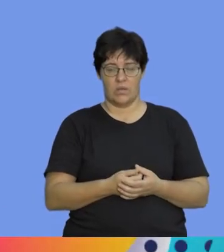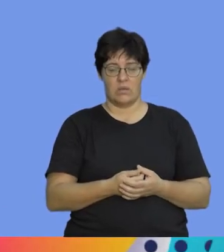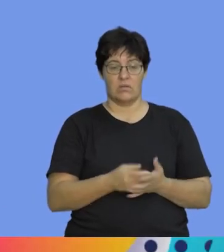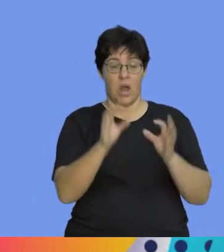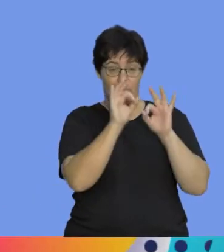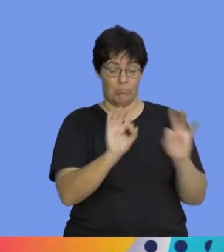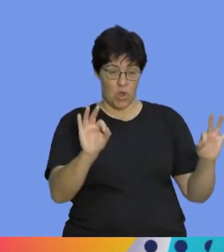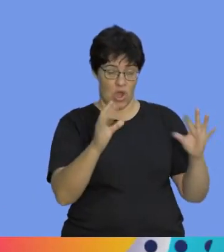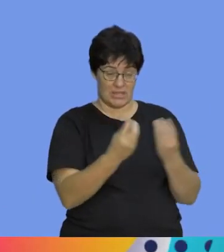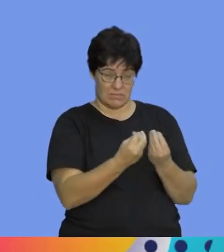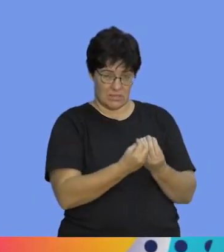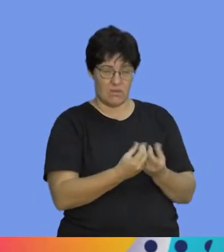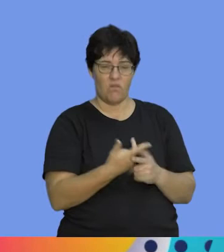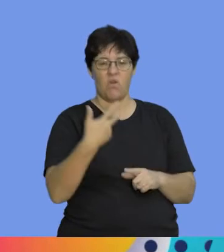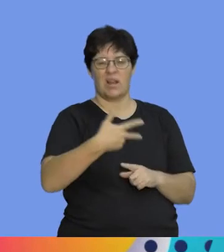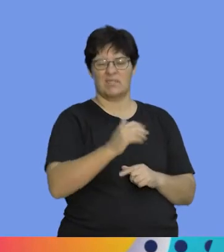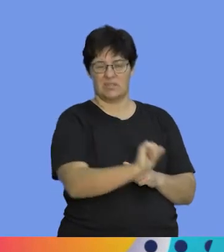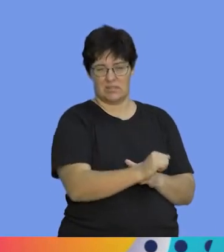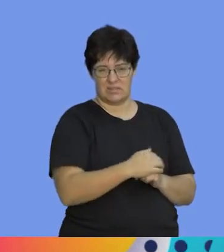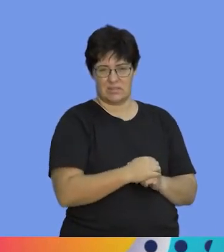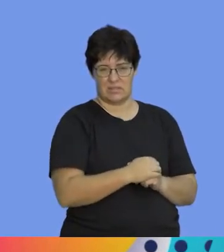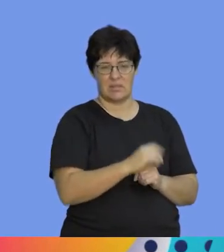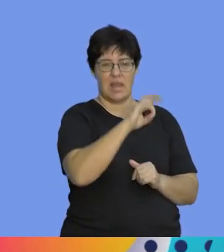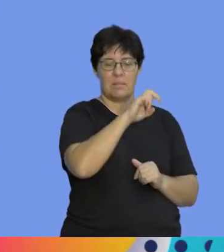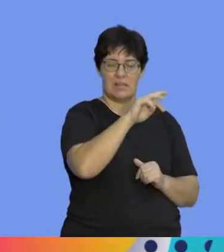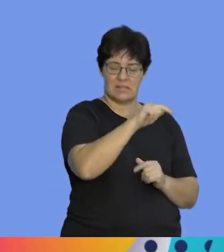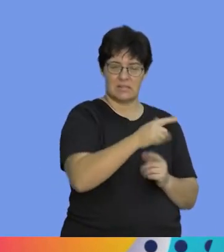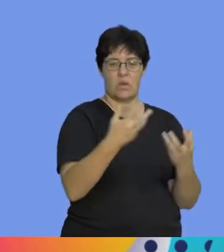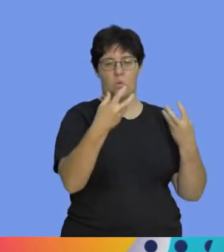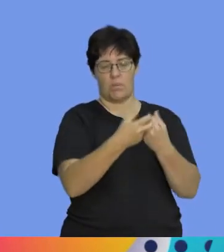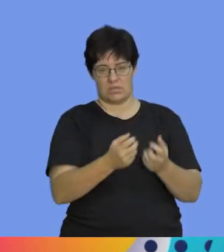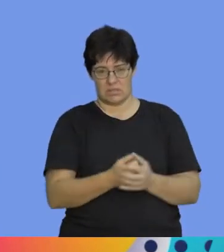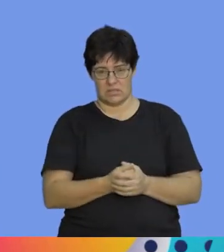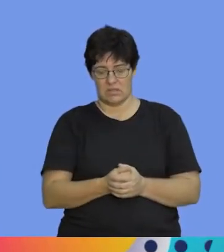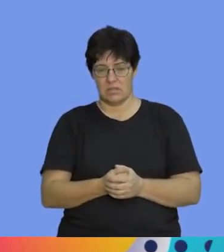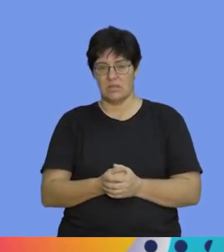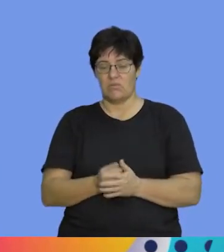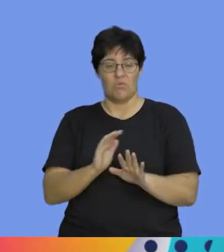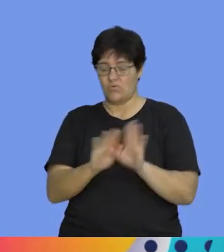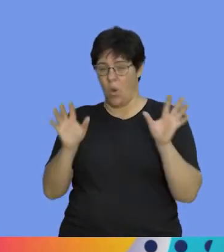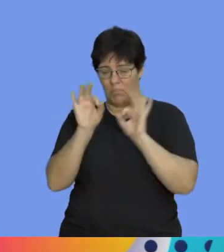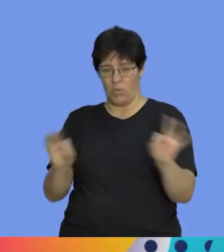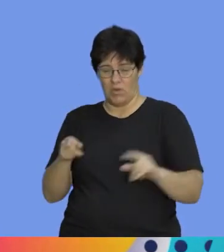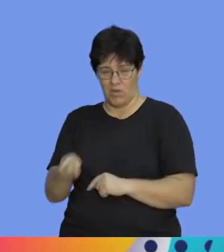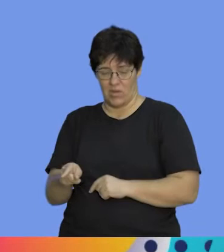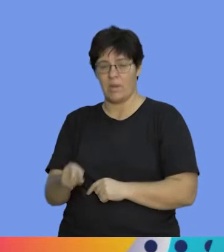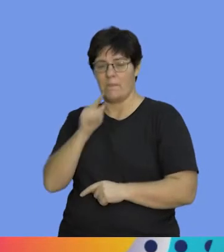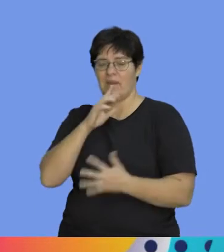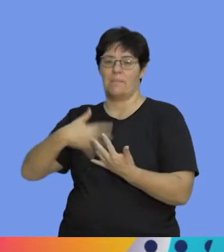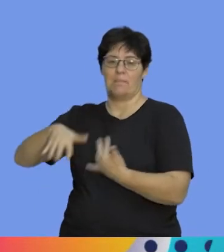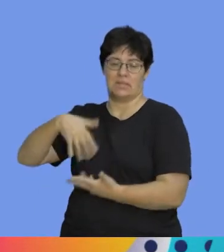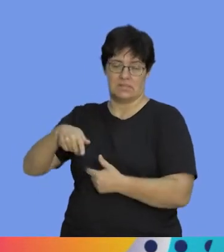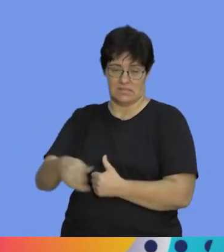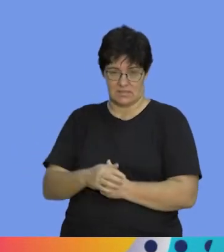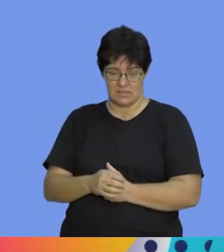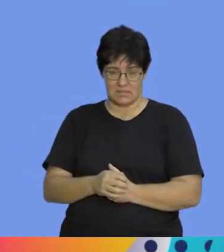pure substances, in terms of classification, are your elements and compounds. But then if you talk of impure substances, we're talking about mixtures.